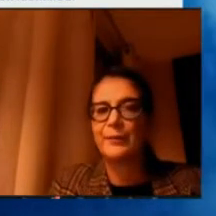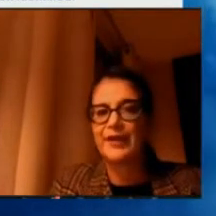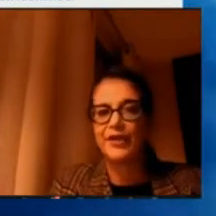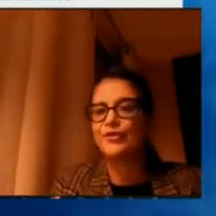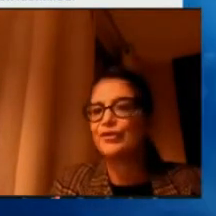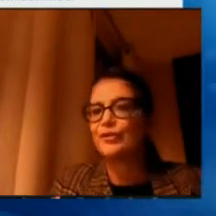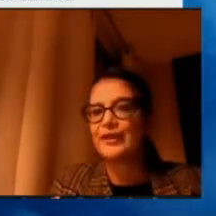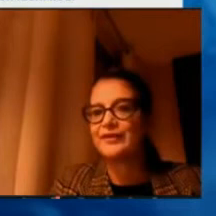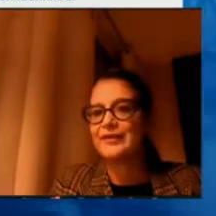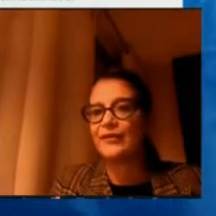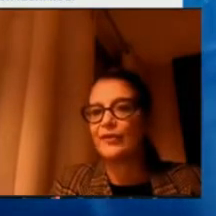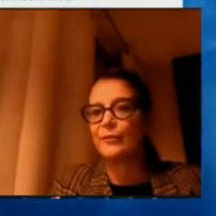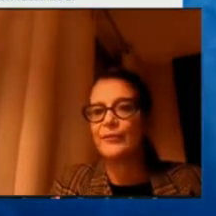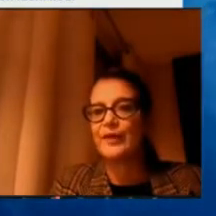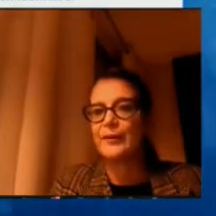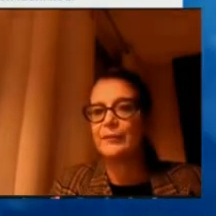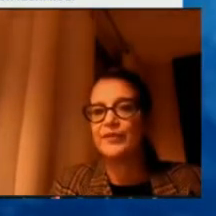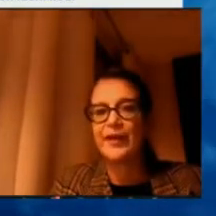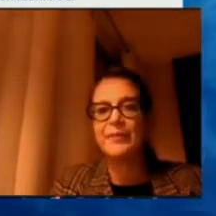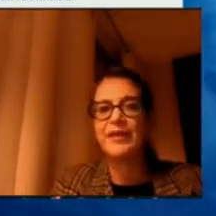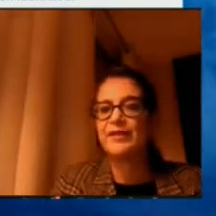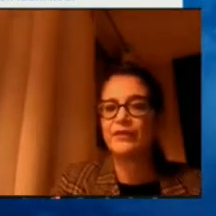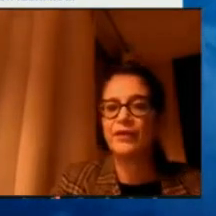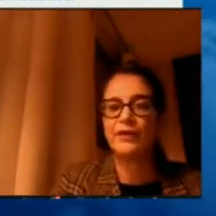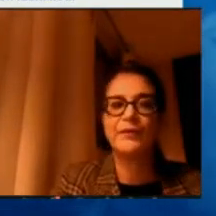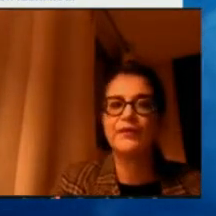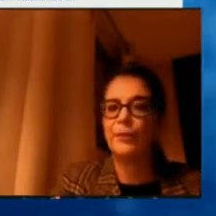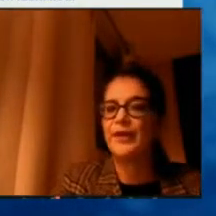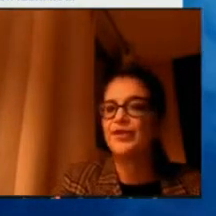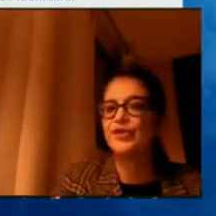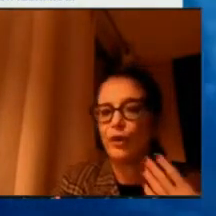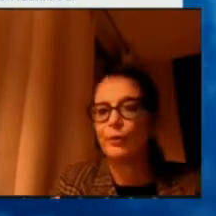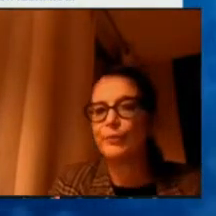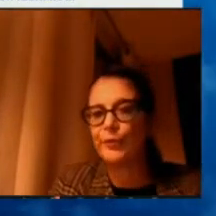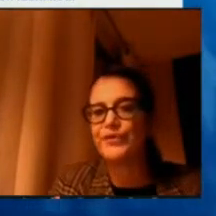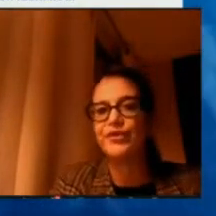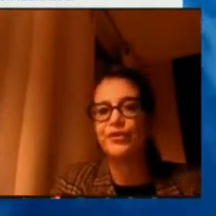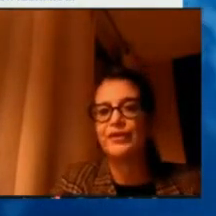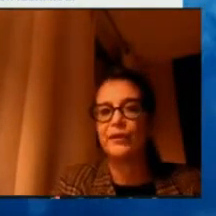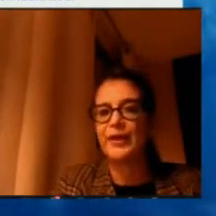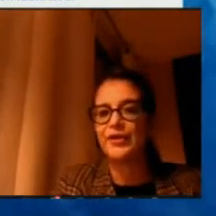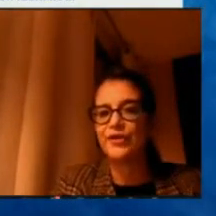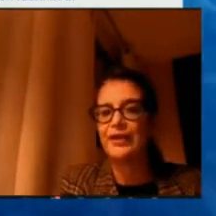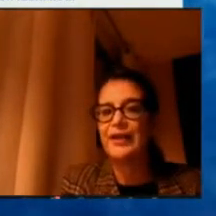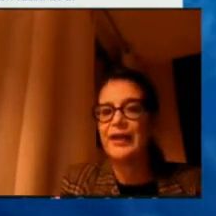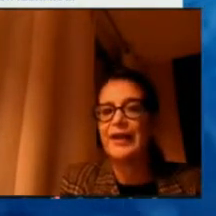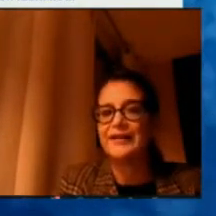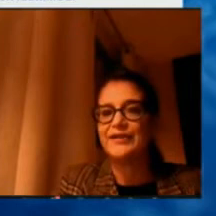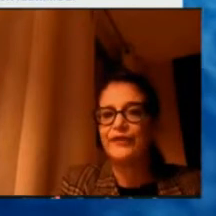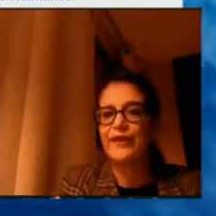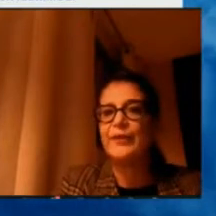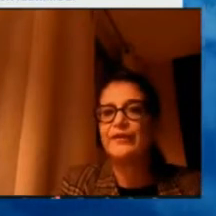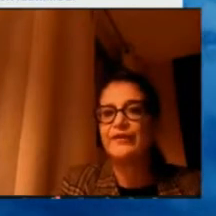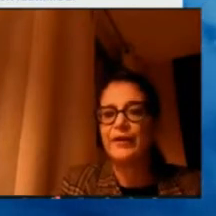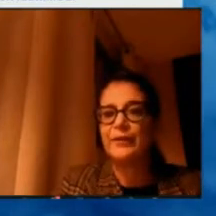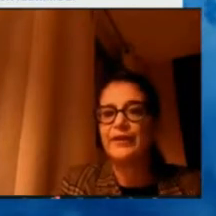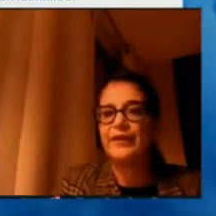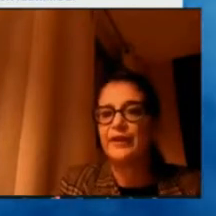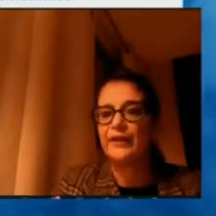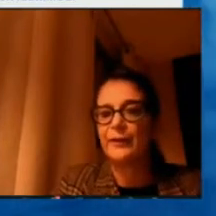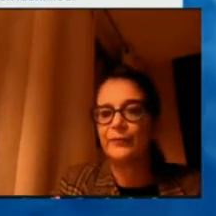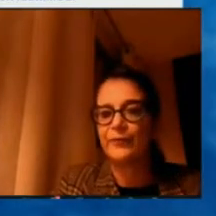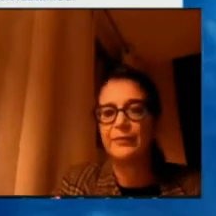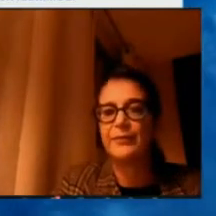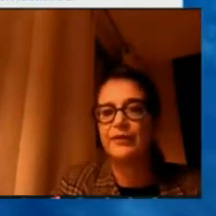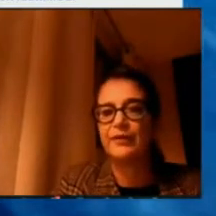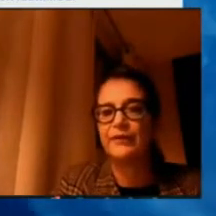don't get either timing information or positioning information. And it's very, very, it can